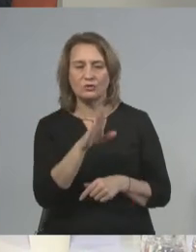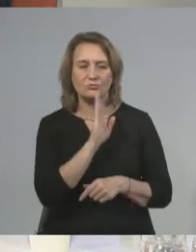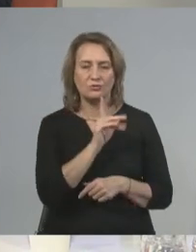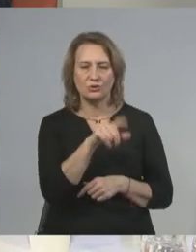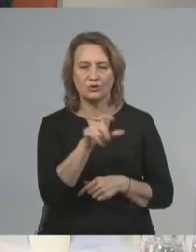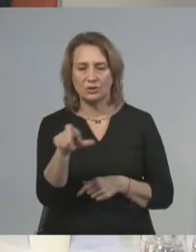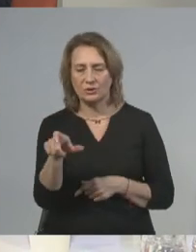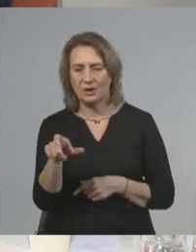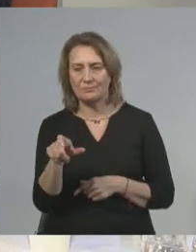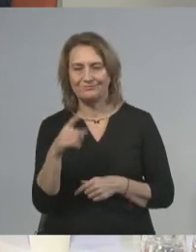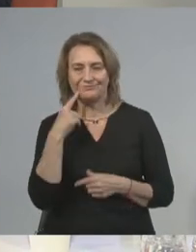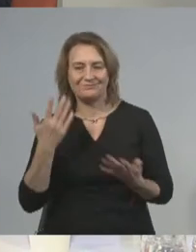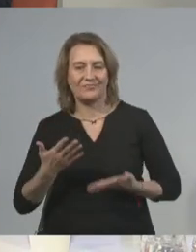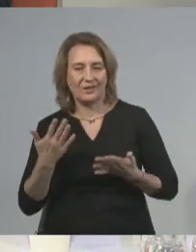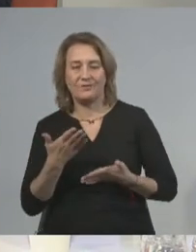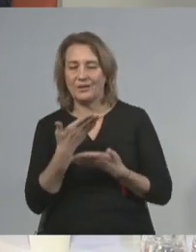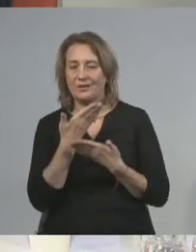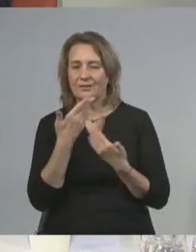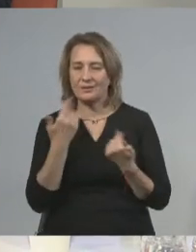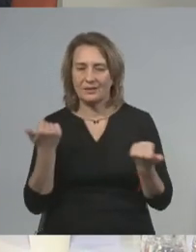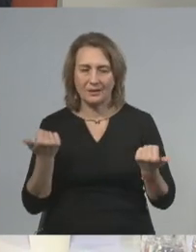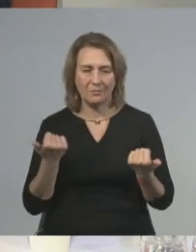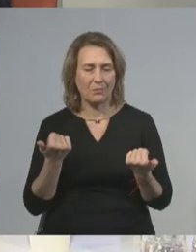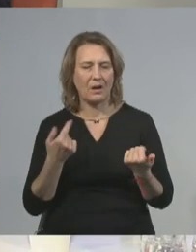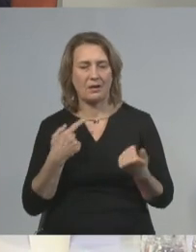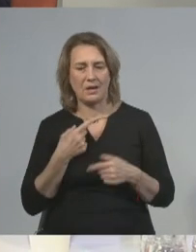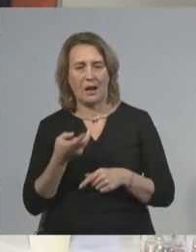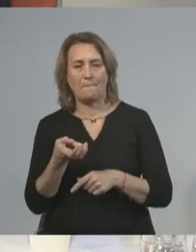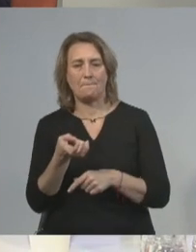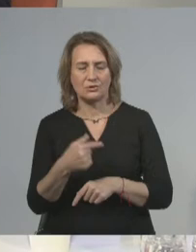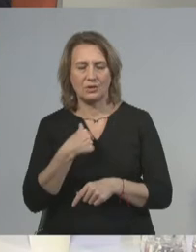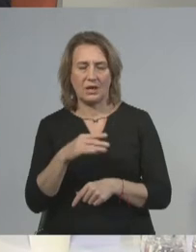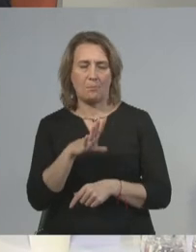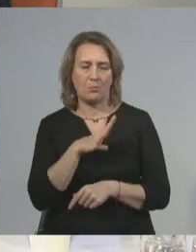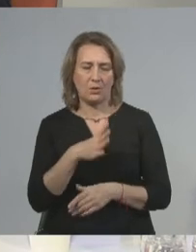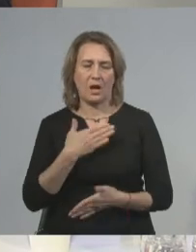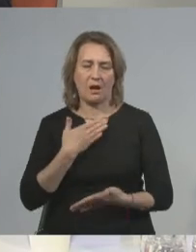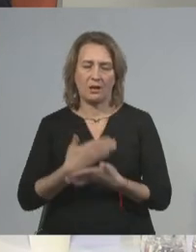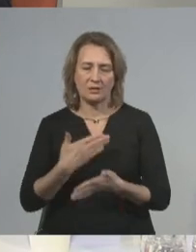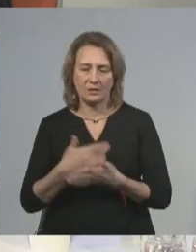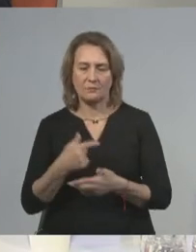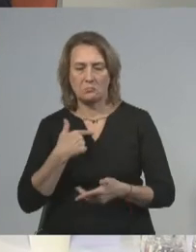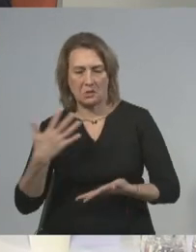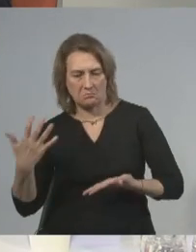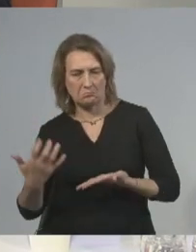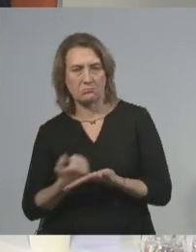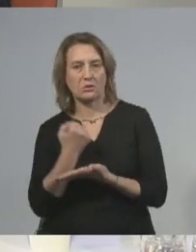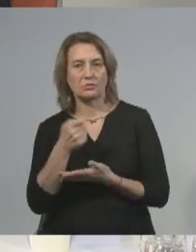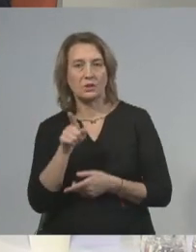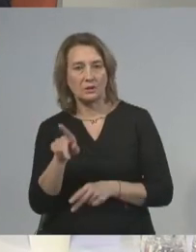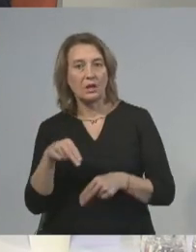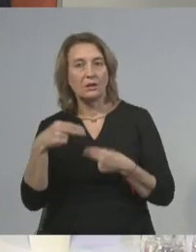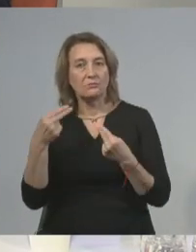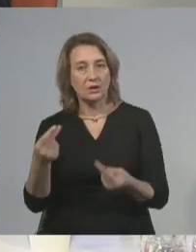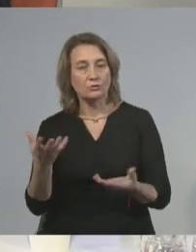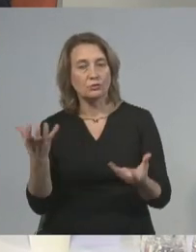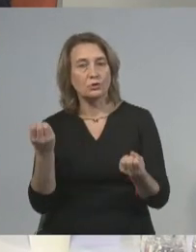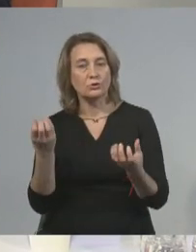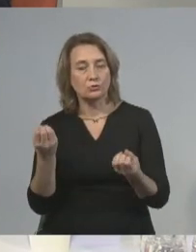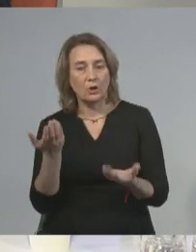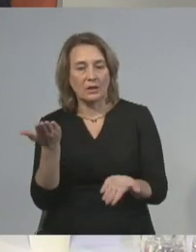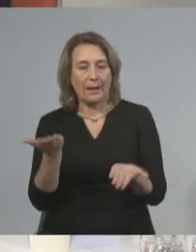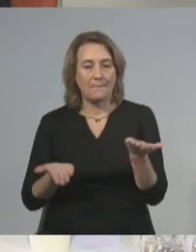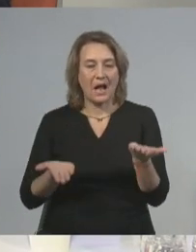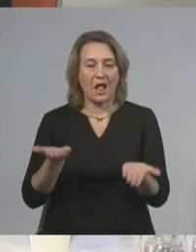so they say that there is no discrimination no i was active and they managed to achieve success